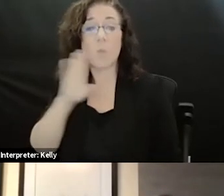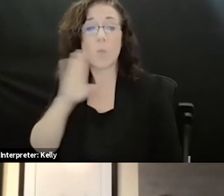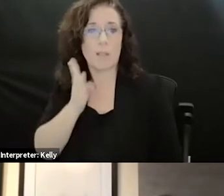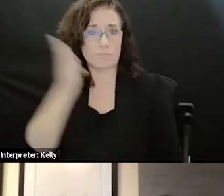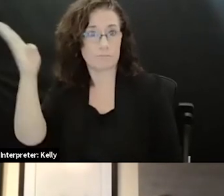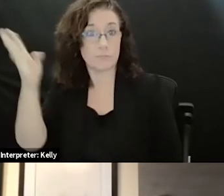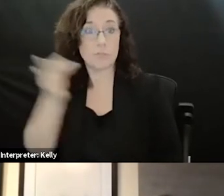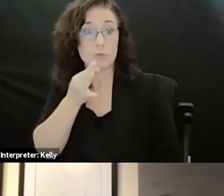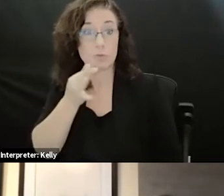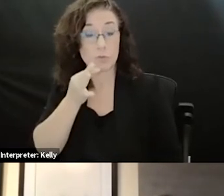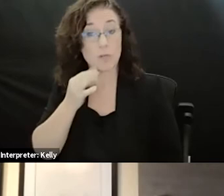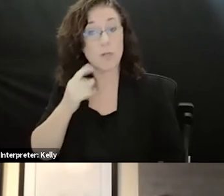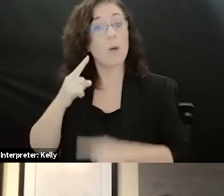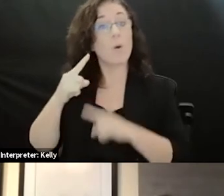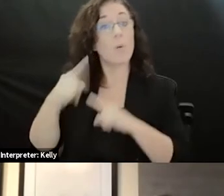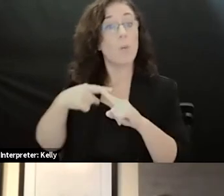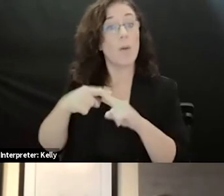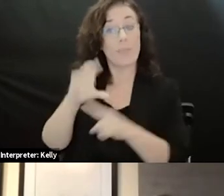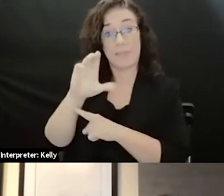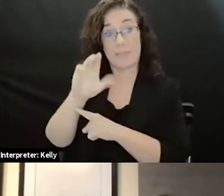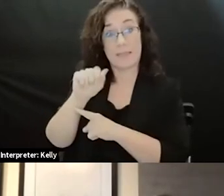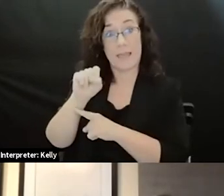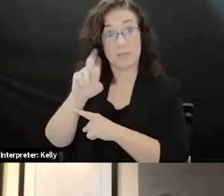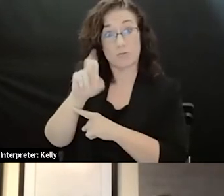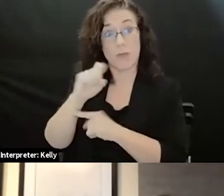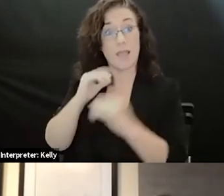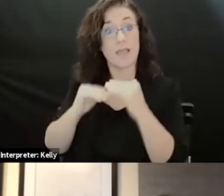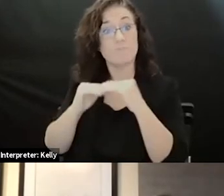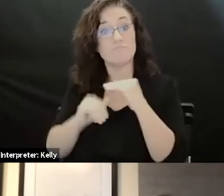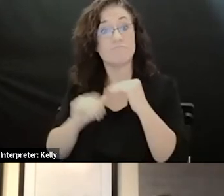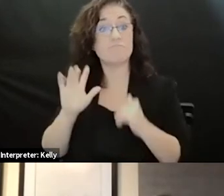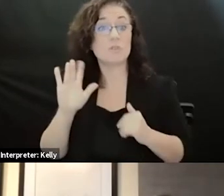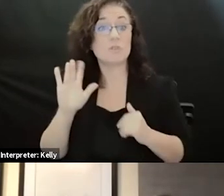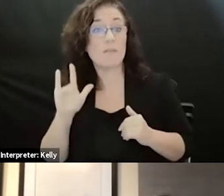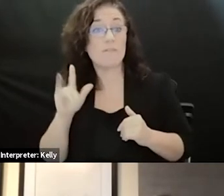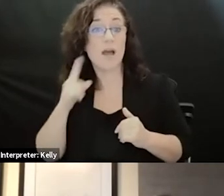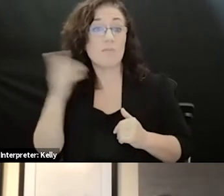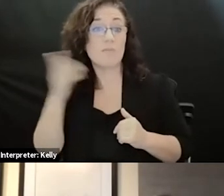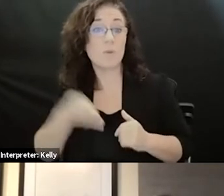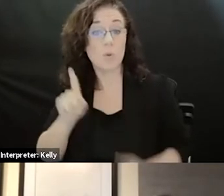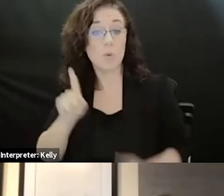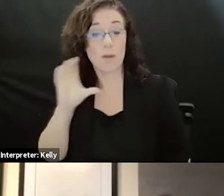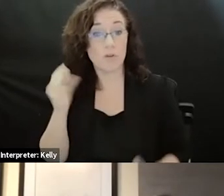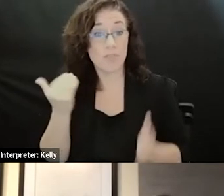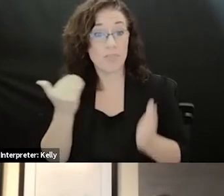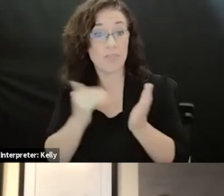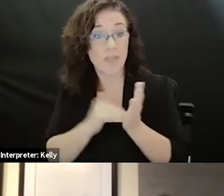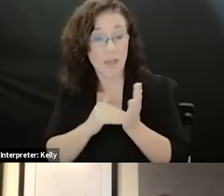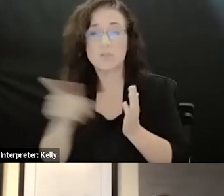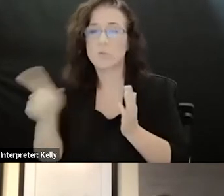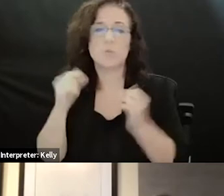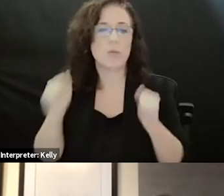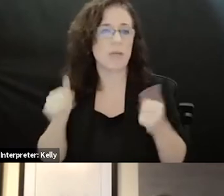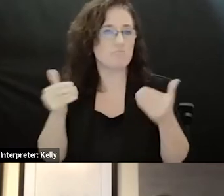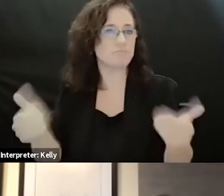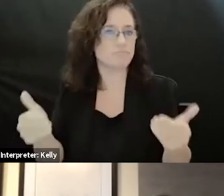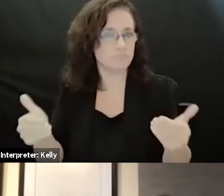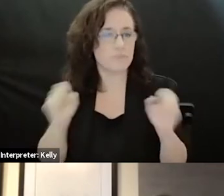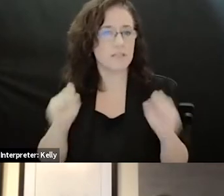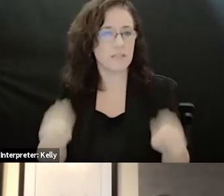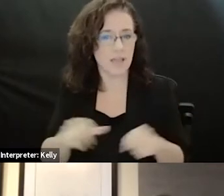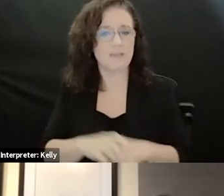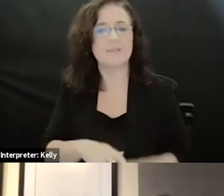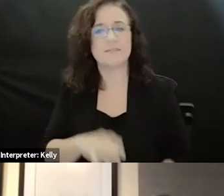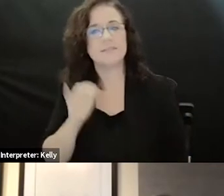for five days you can move forward well thank you very much miss clive rochelle you've been most helpful and most informative because that was my confusion as